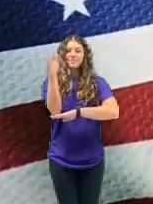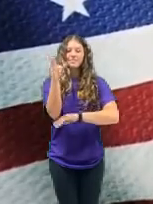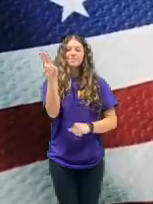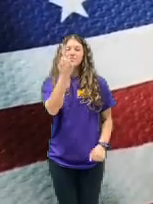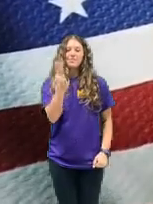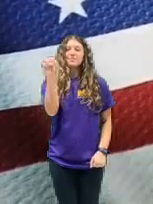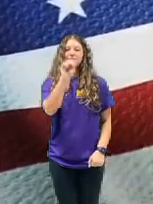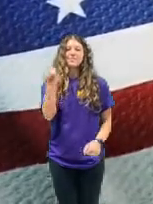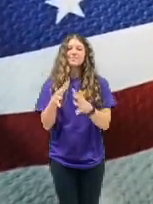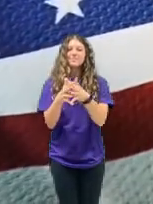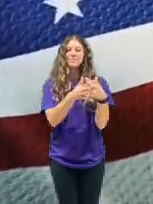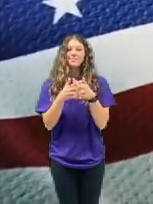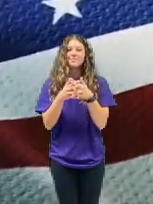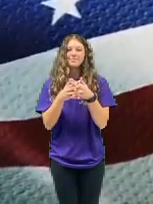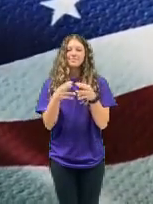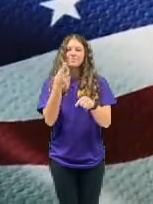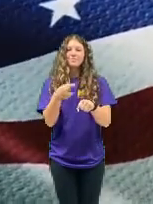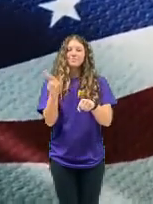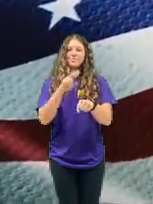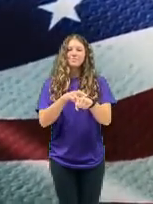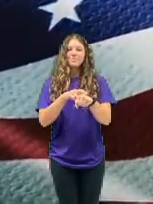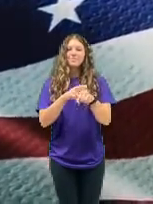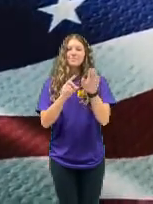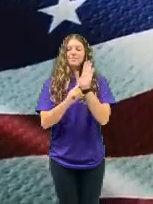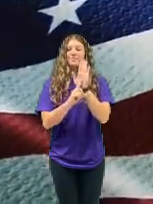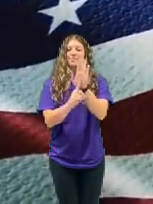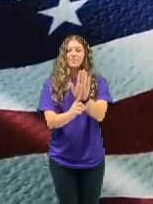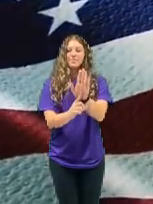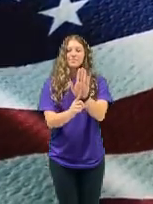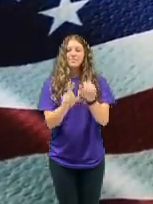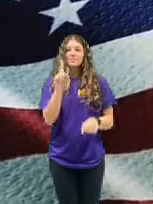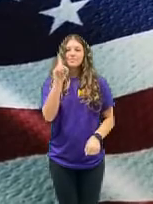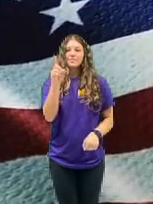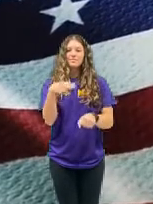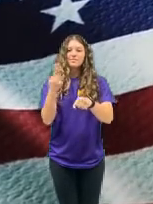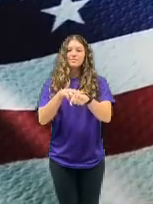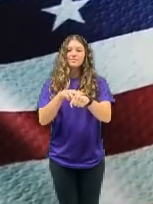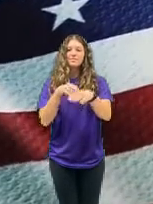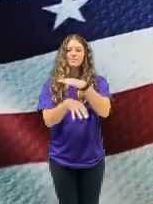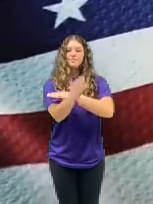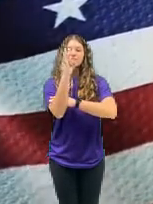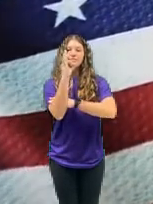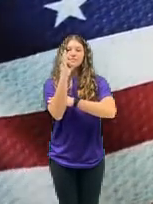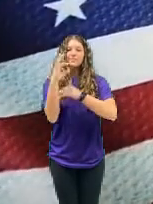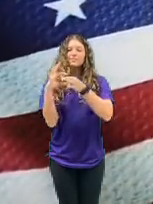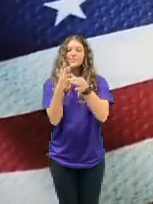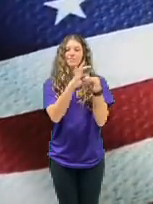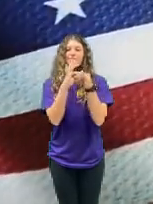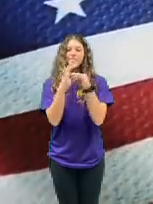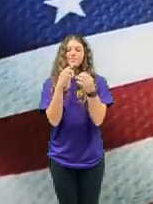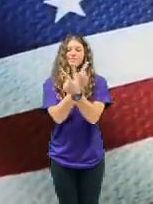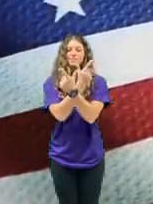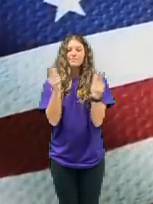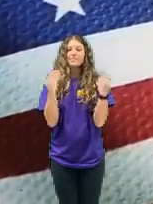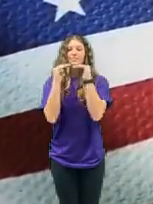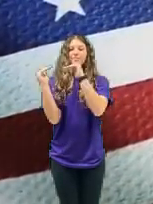flag of the United States of America, and to the republic for which it stands, one nation, under God,